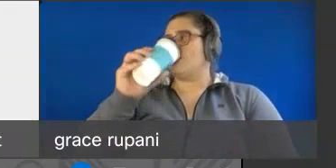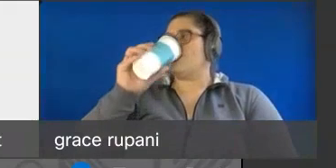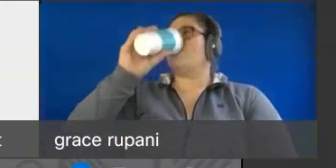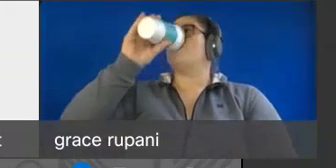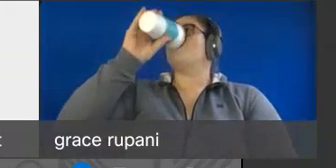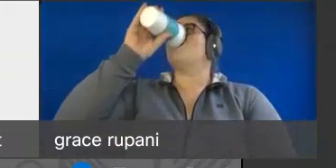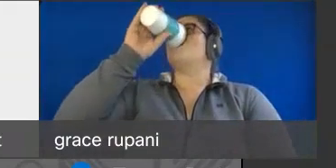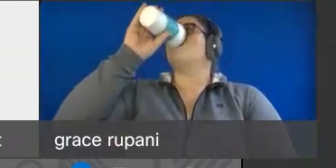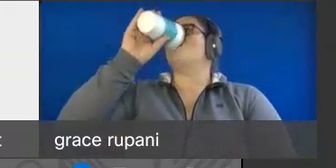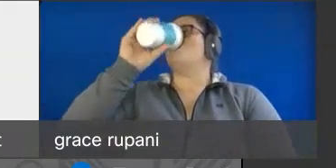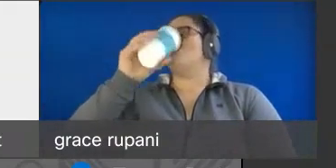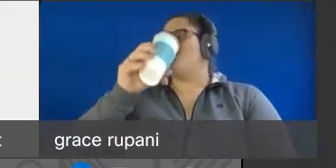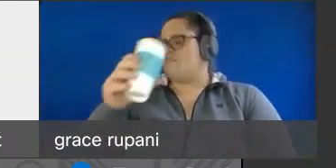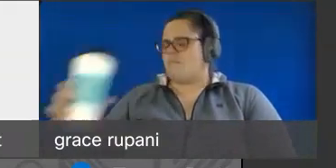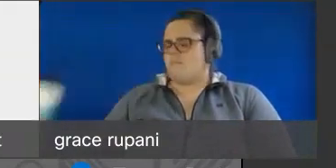I think